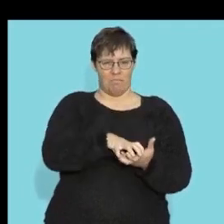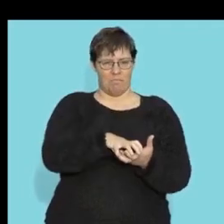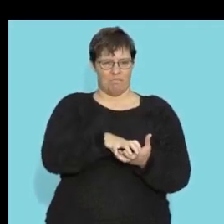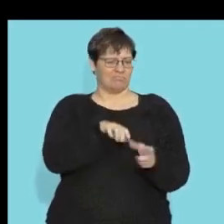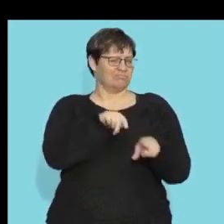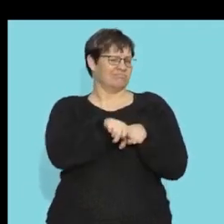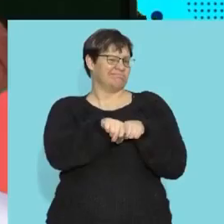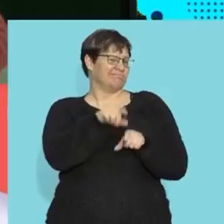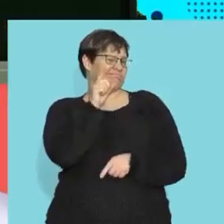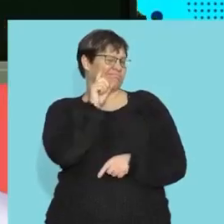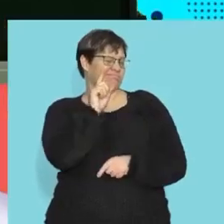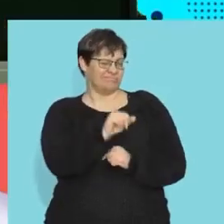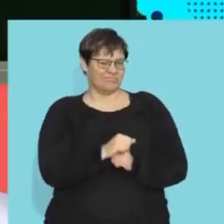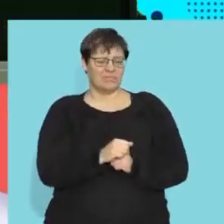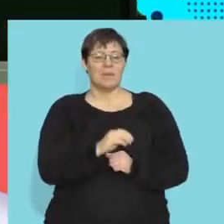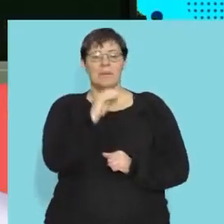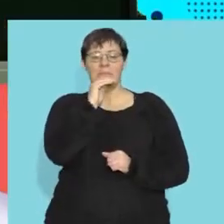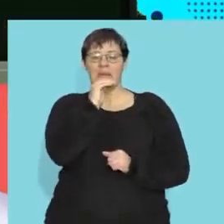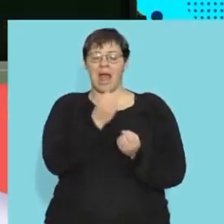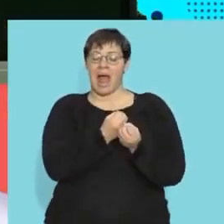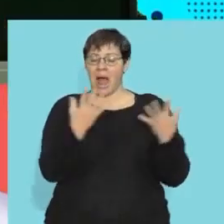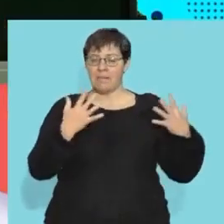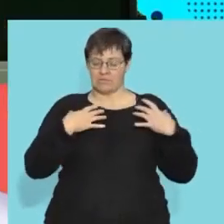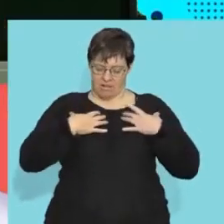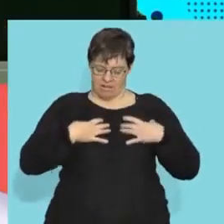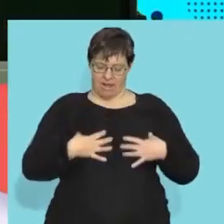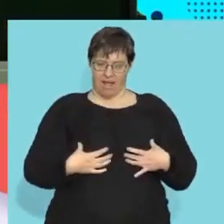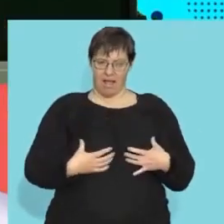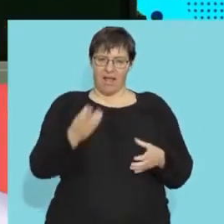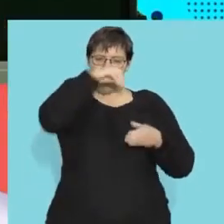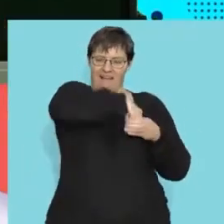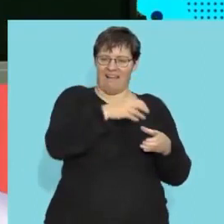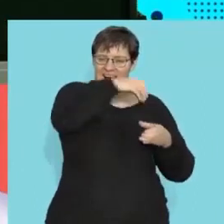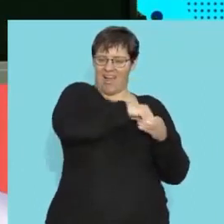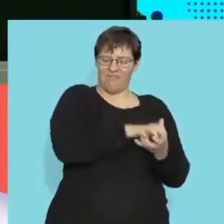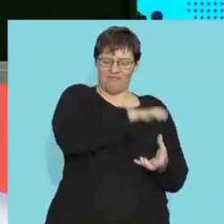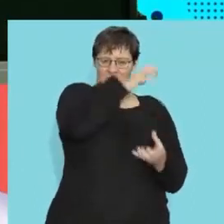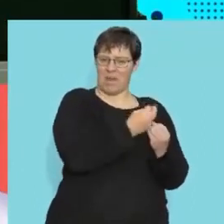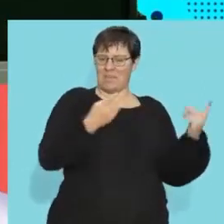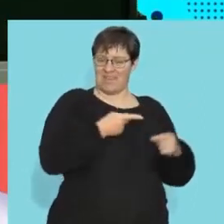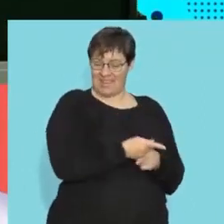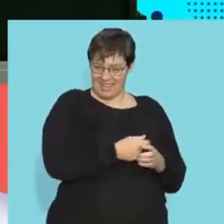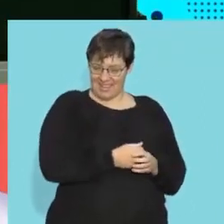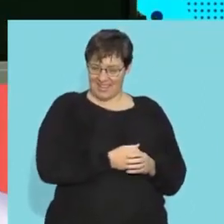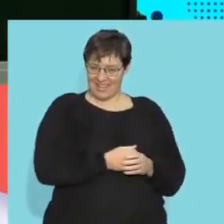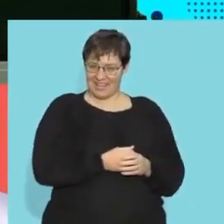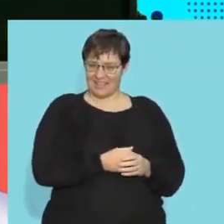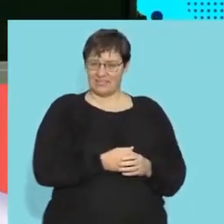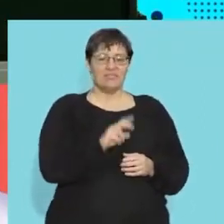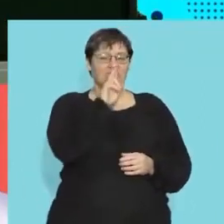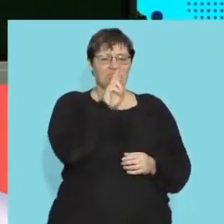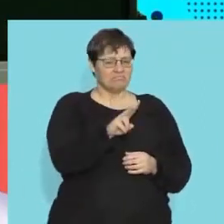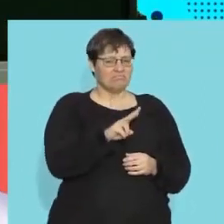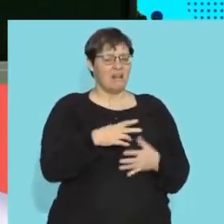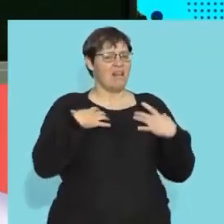mean by lung volume? It's basically how much air I can take into my lungs. And it's to see